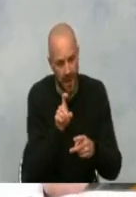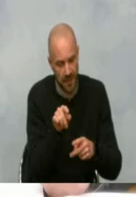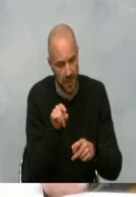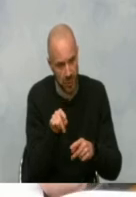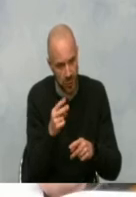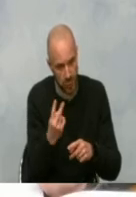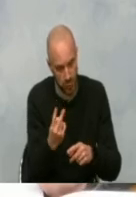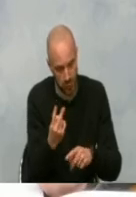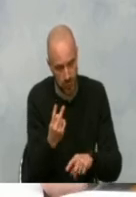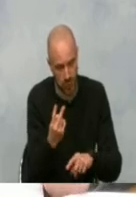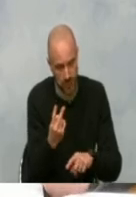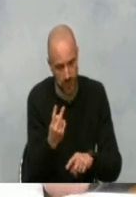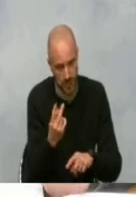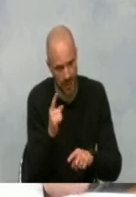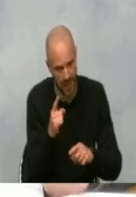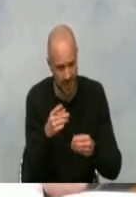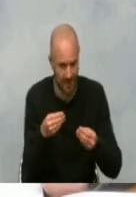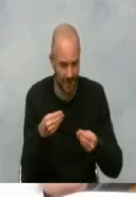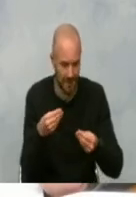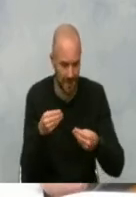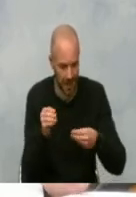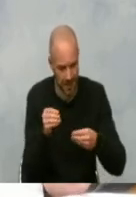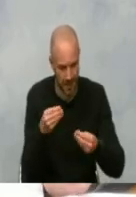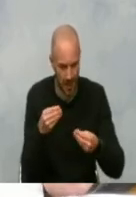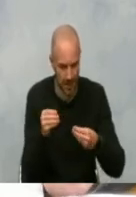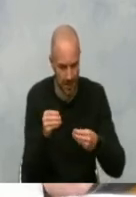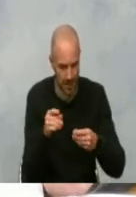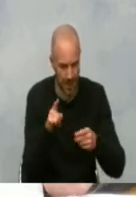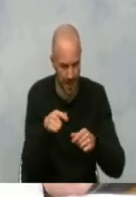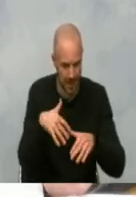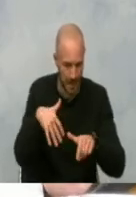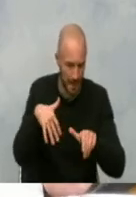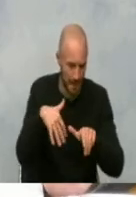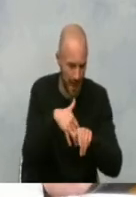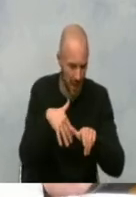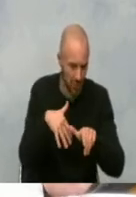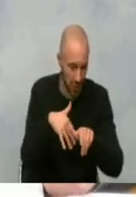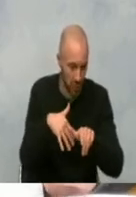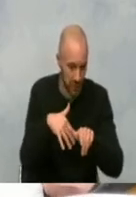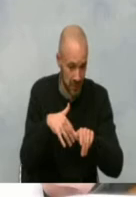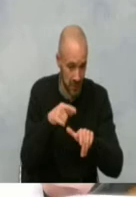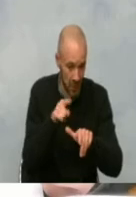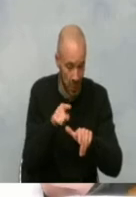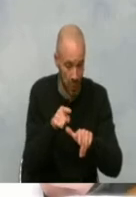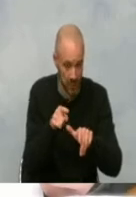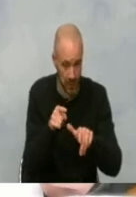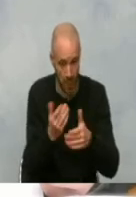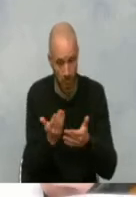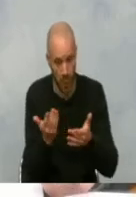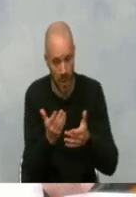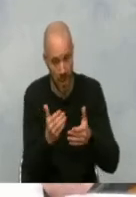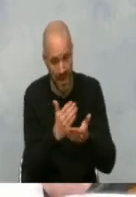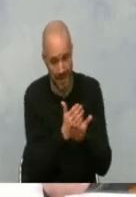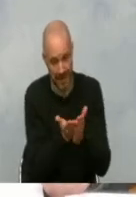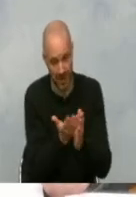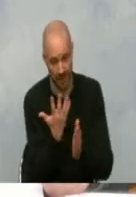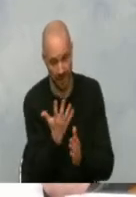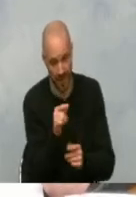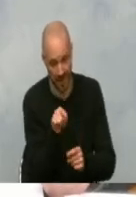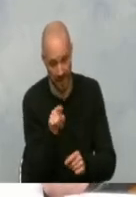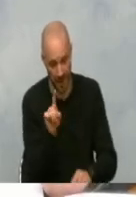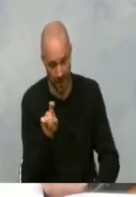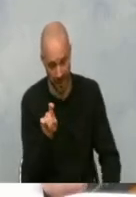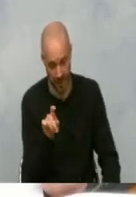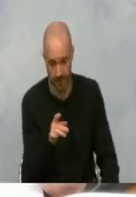which are flexibilities, and it gives the background to those in section 511. So